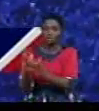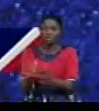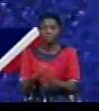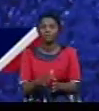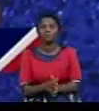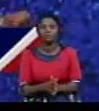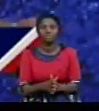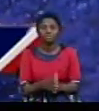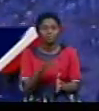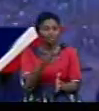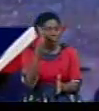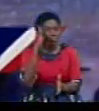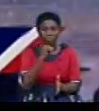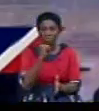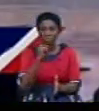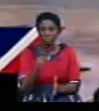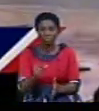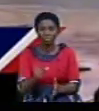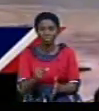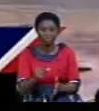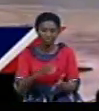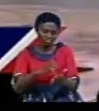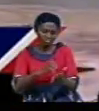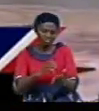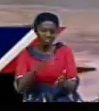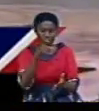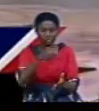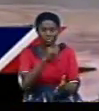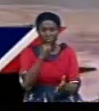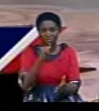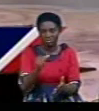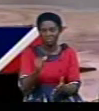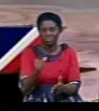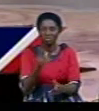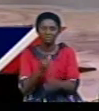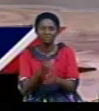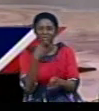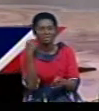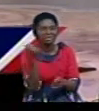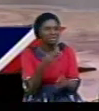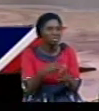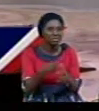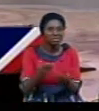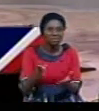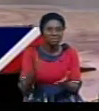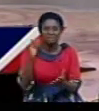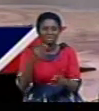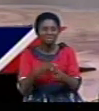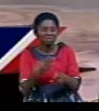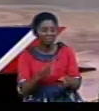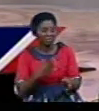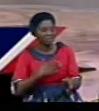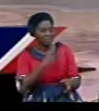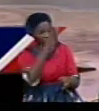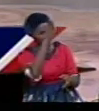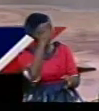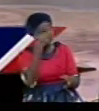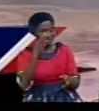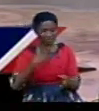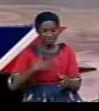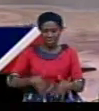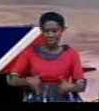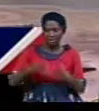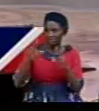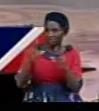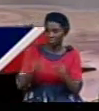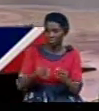pull out any name like the Jewish people I call him by the name of my father but I believe that I like this one